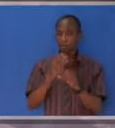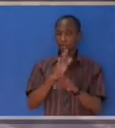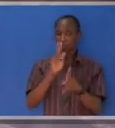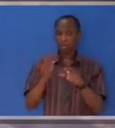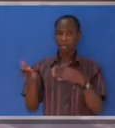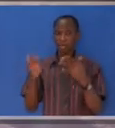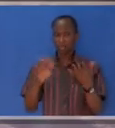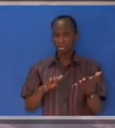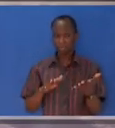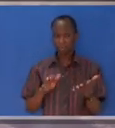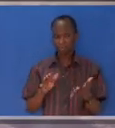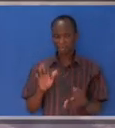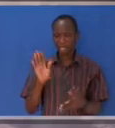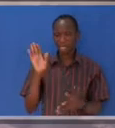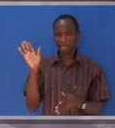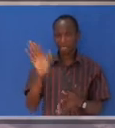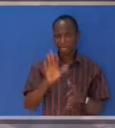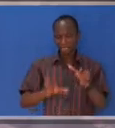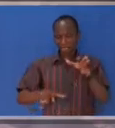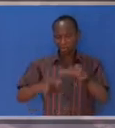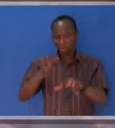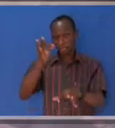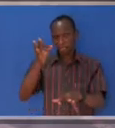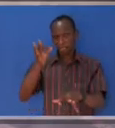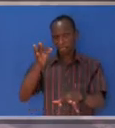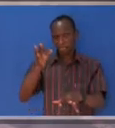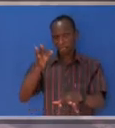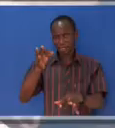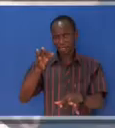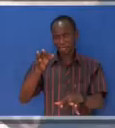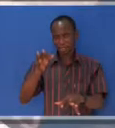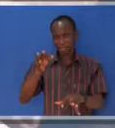ahonhom a ewo Hades paradise